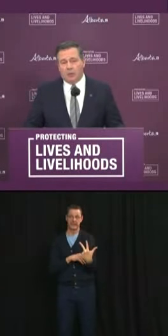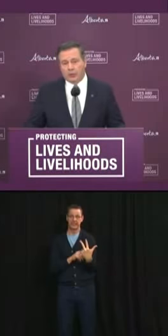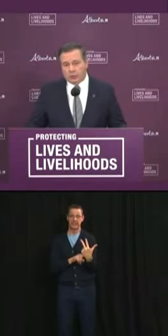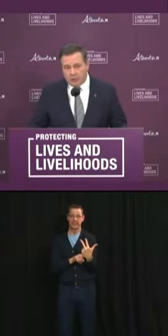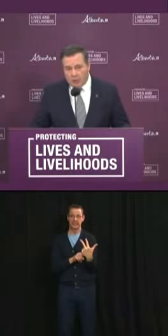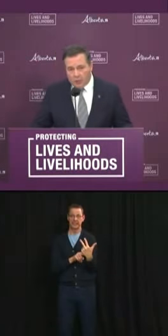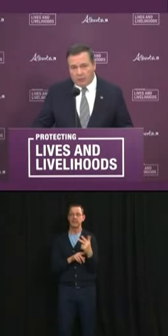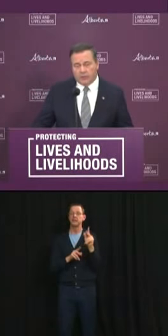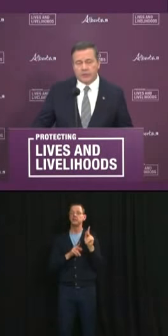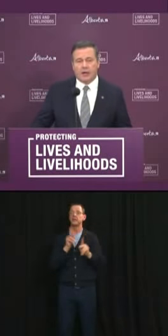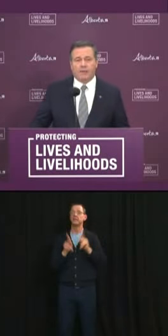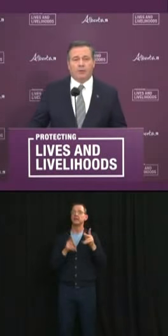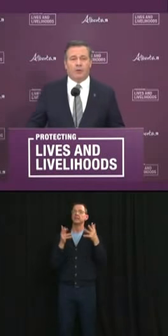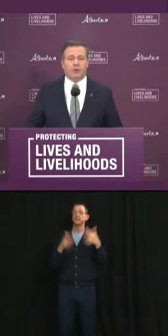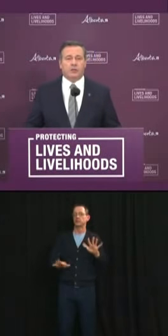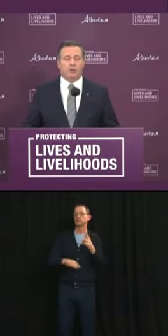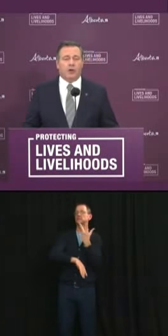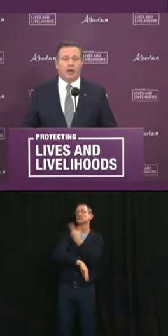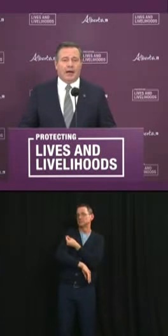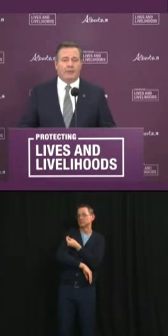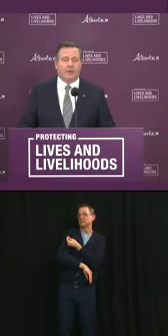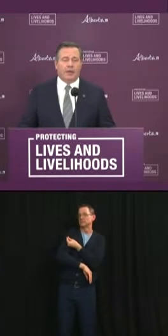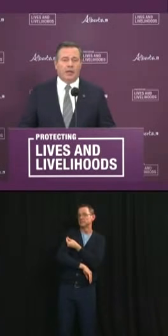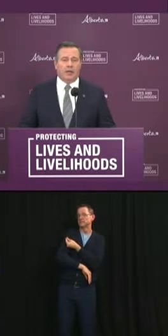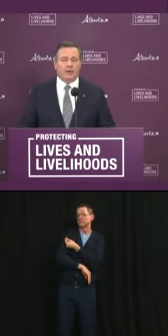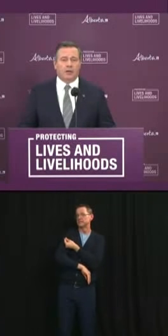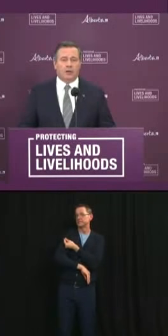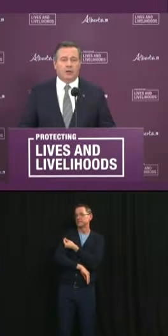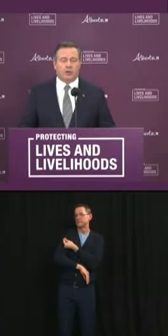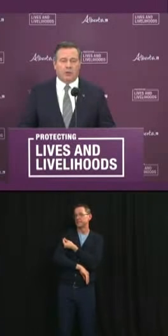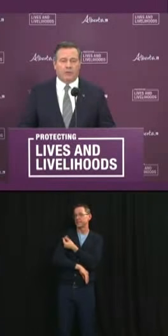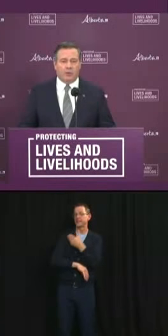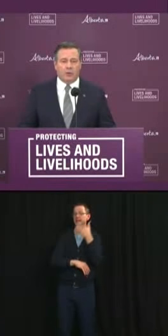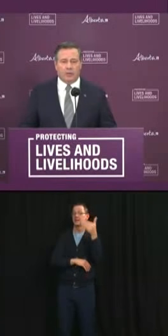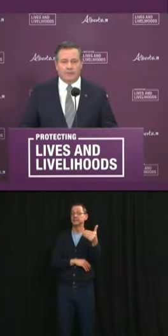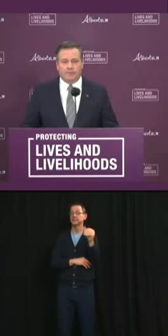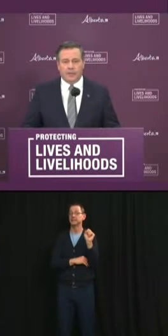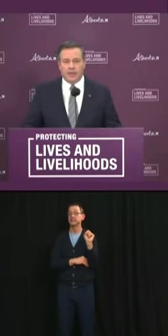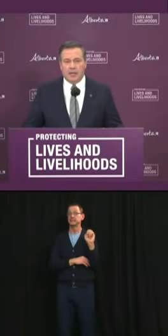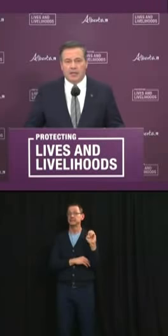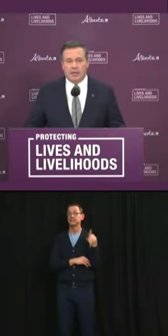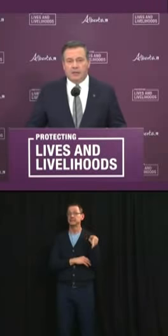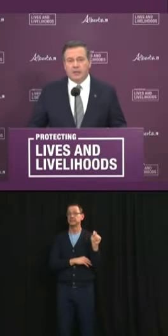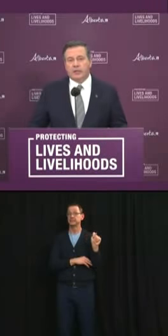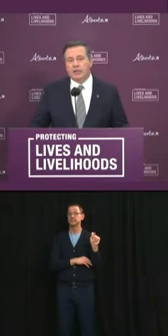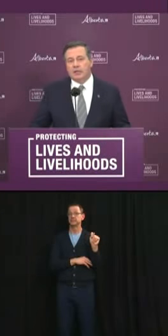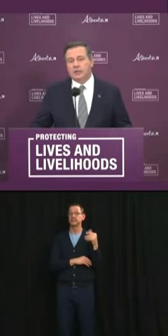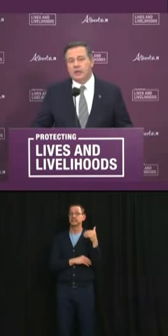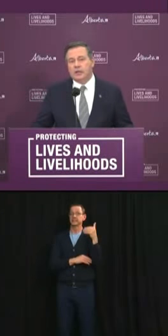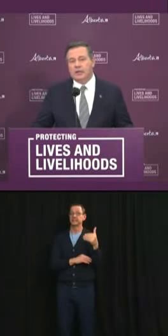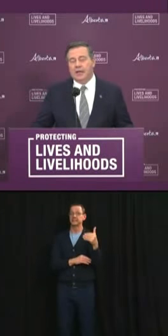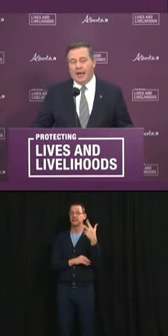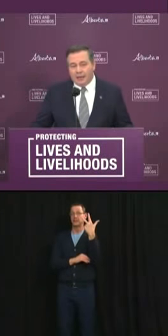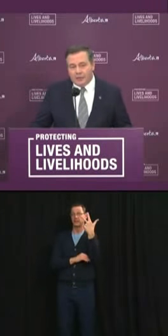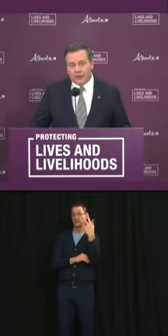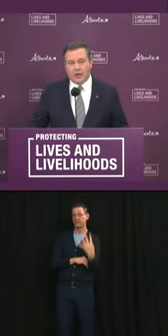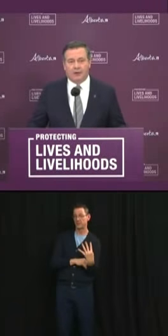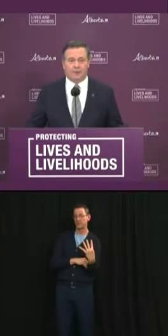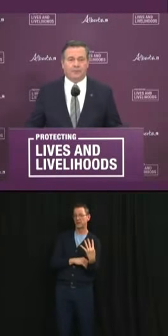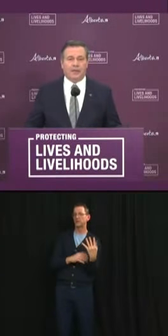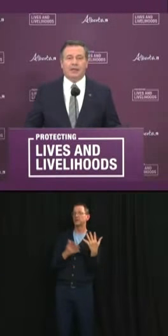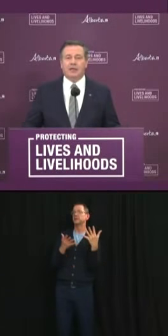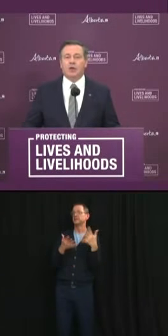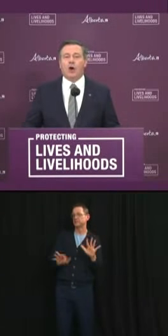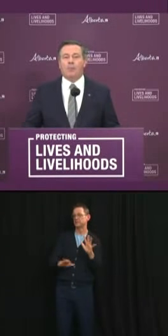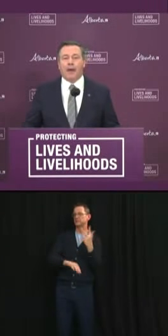that almost 3/4 of Albertans will have a good degree of immunity. This is the end of the